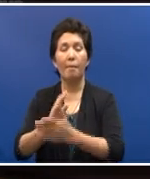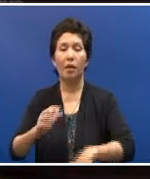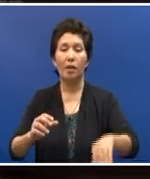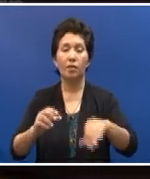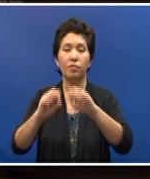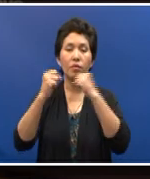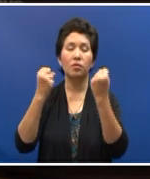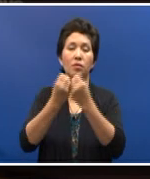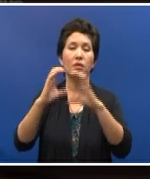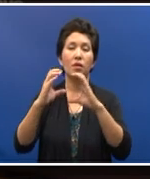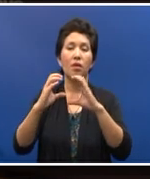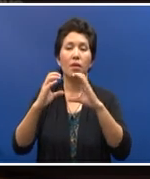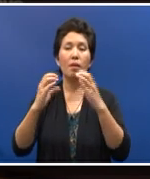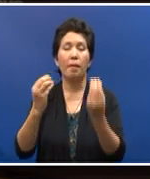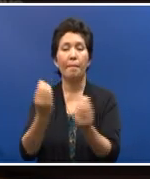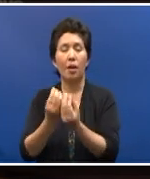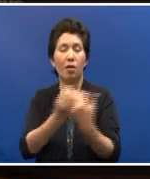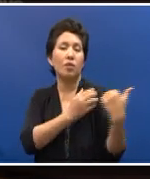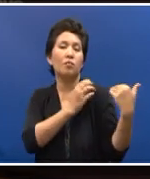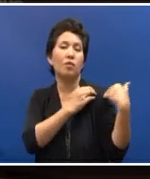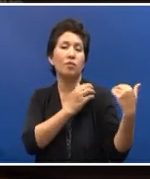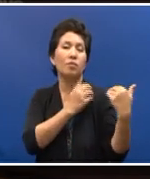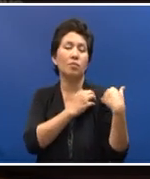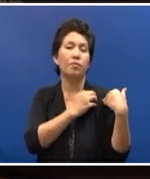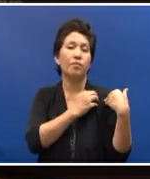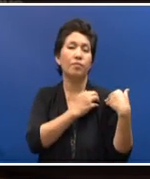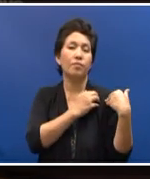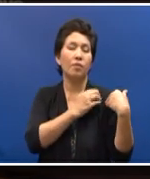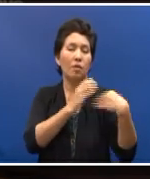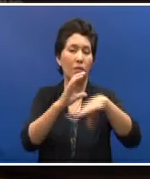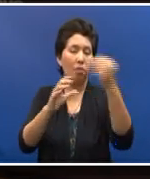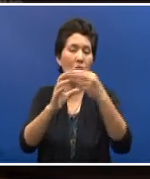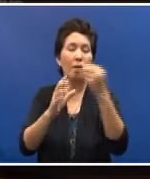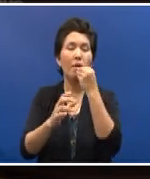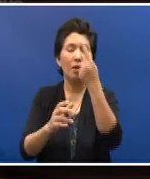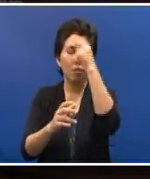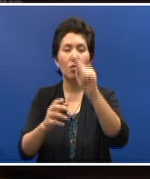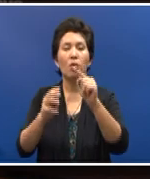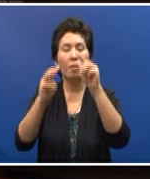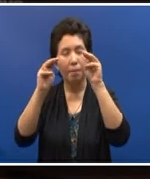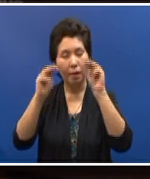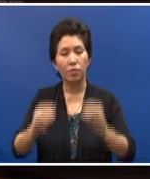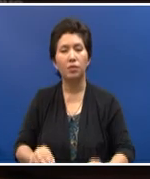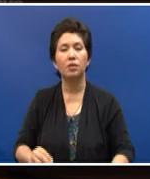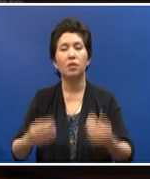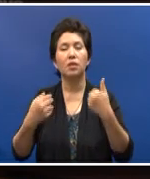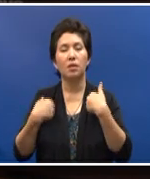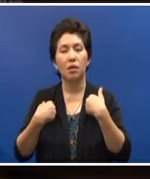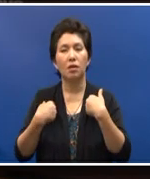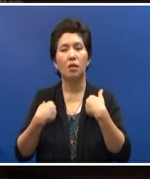social class that is responsible for producing food for society is called the